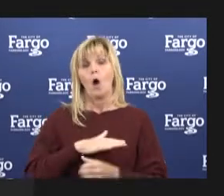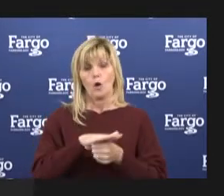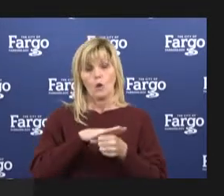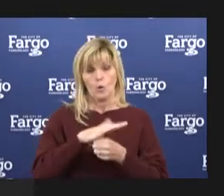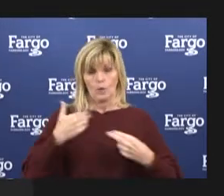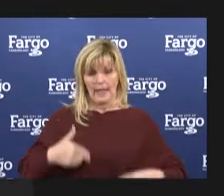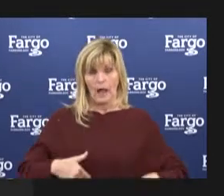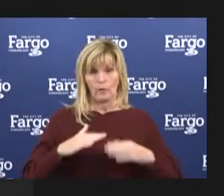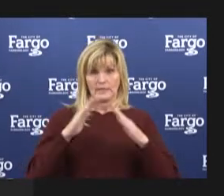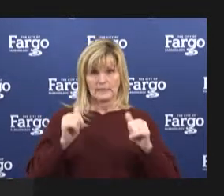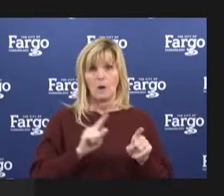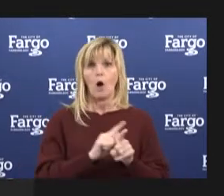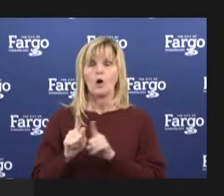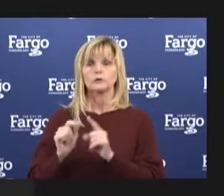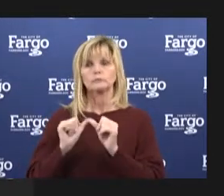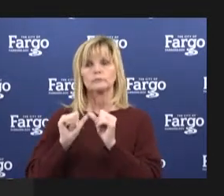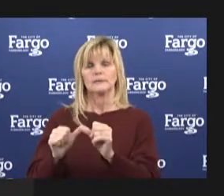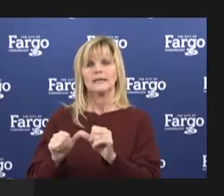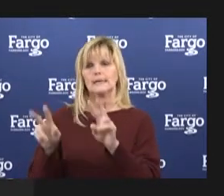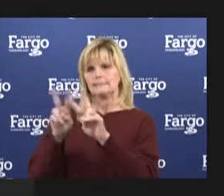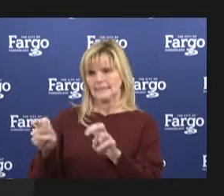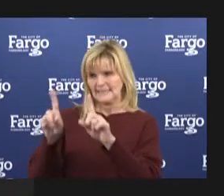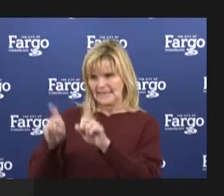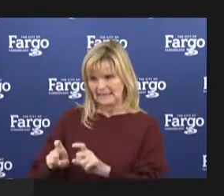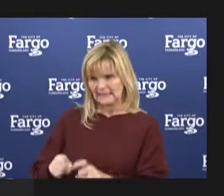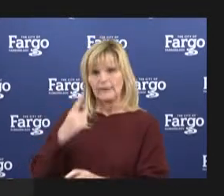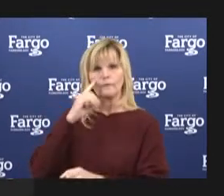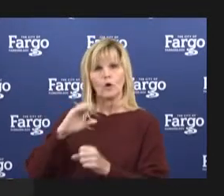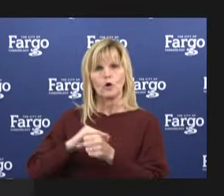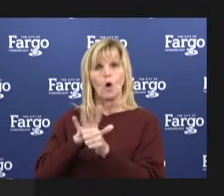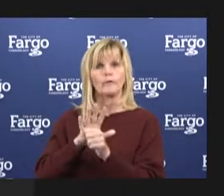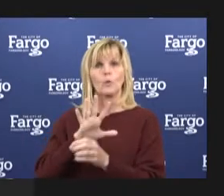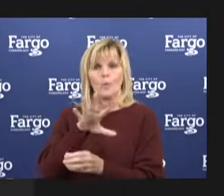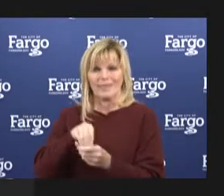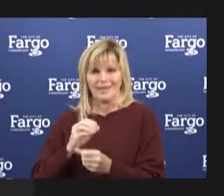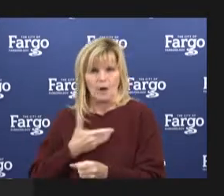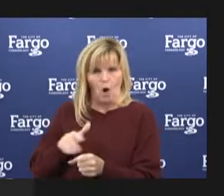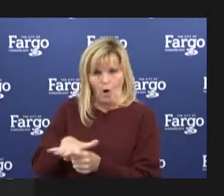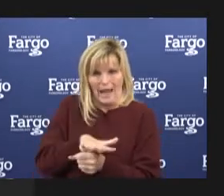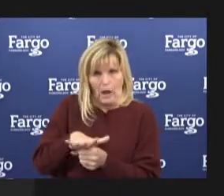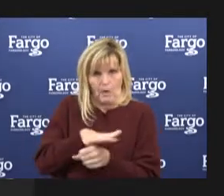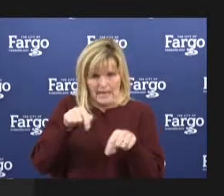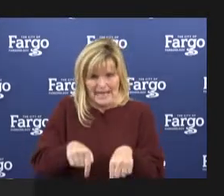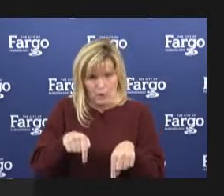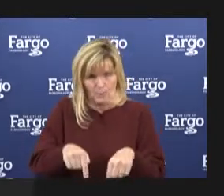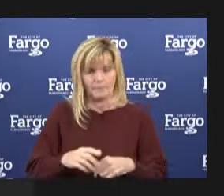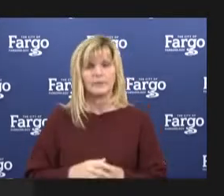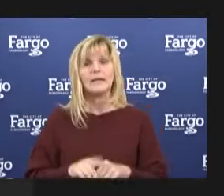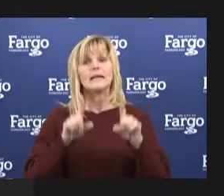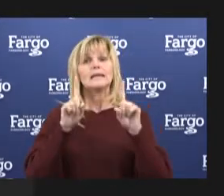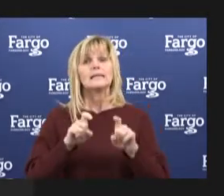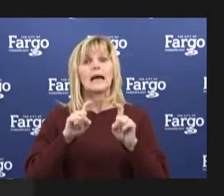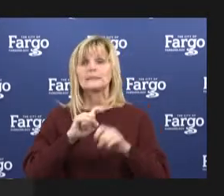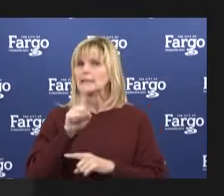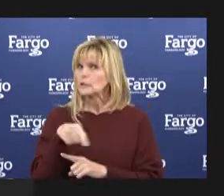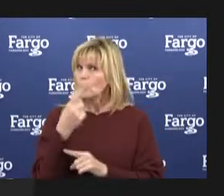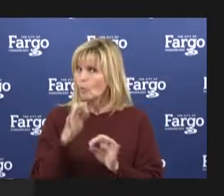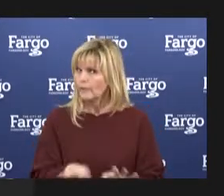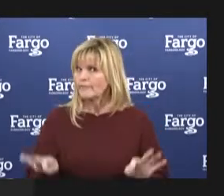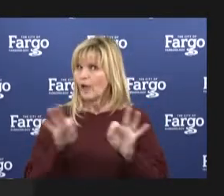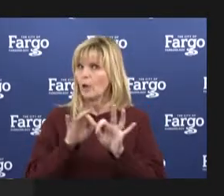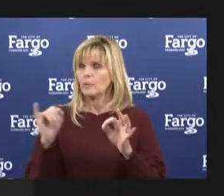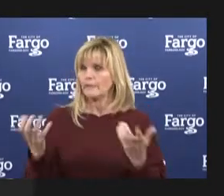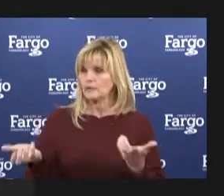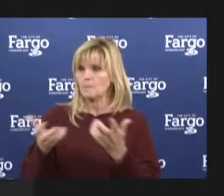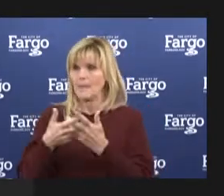continue to provide ongoing diagnostic testing for COVID within our metro area. Testing is only valuable if it's combined